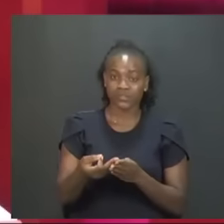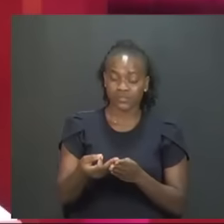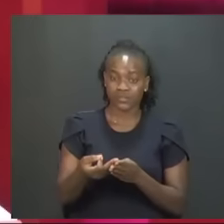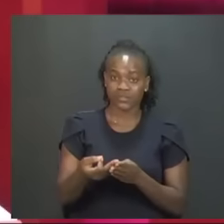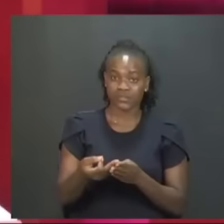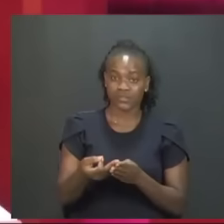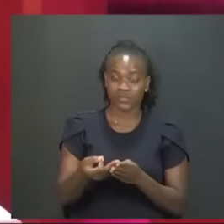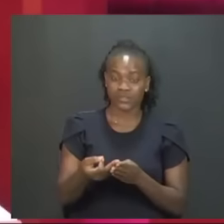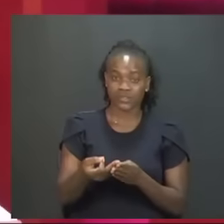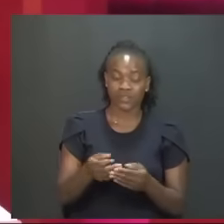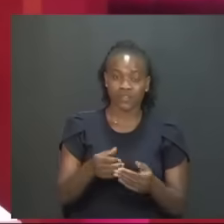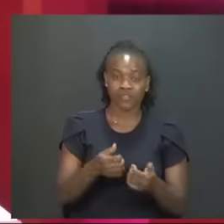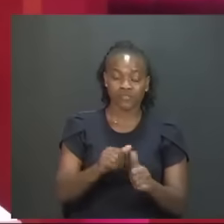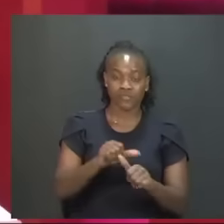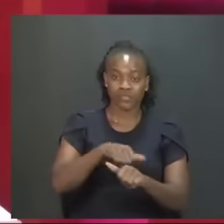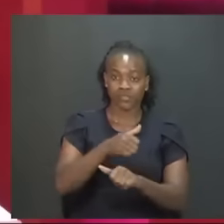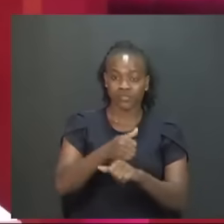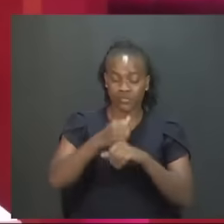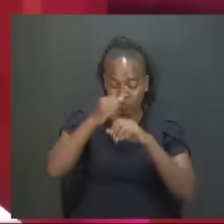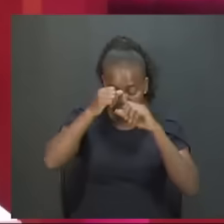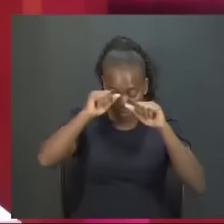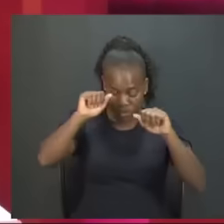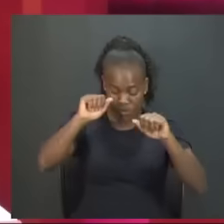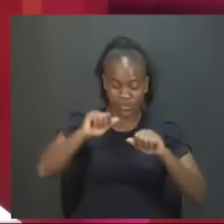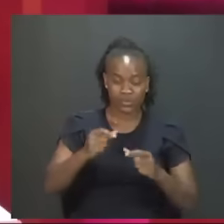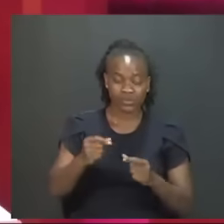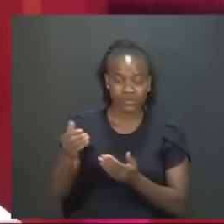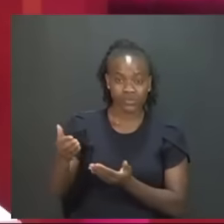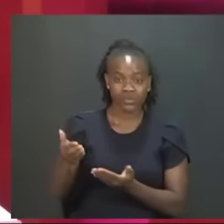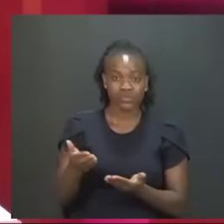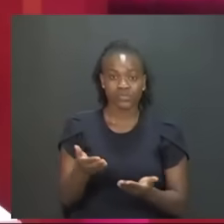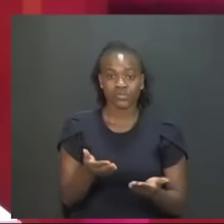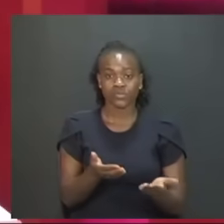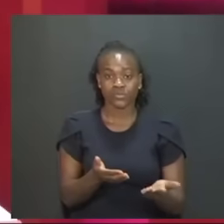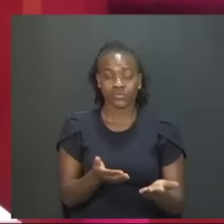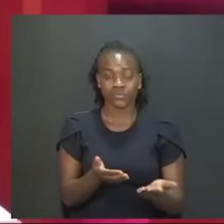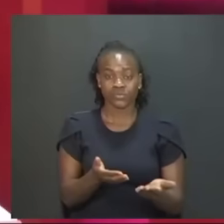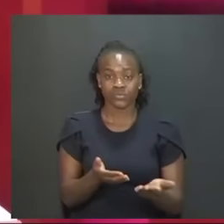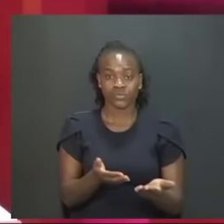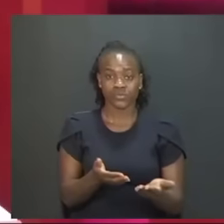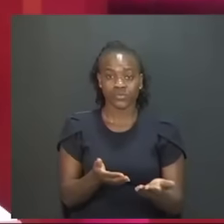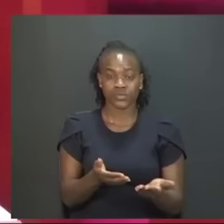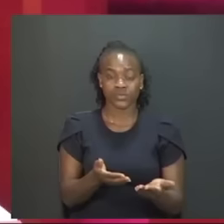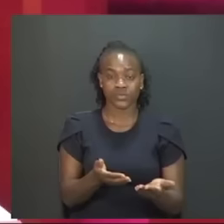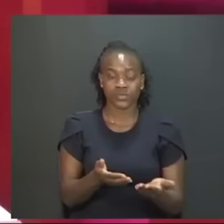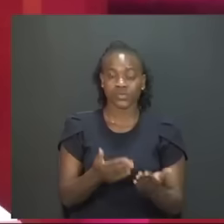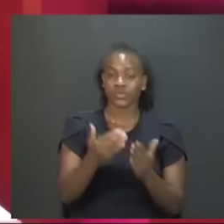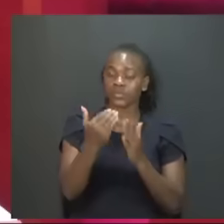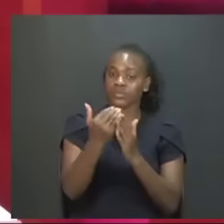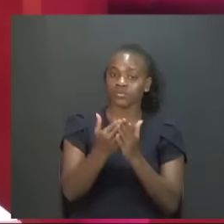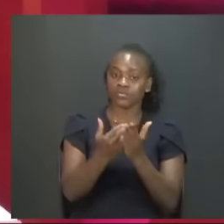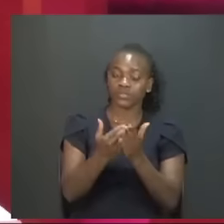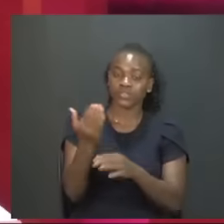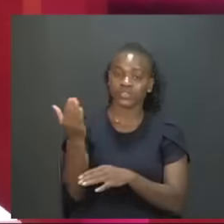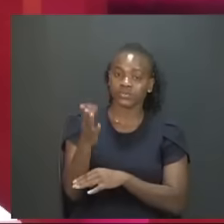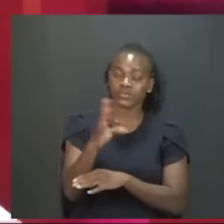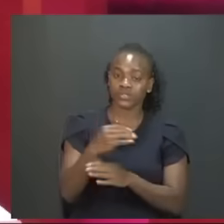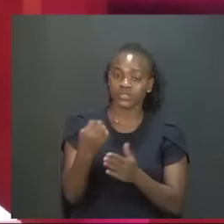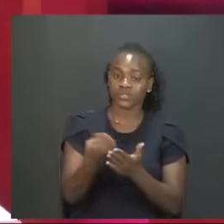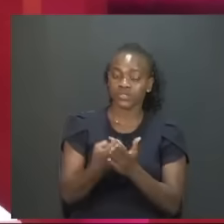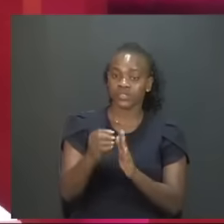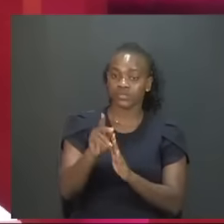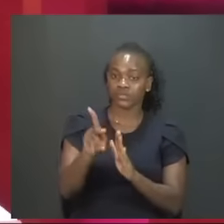the authority of the President of the Republic, will present to this Honorable House the budget statement and economic